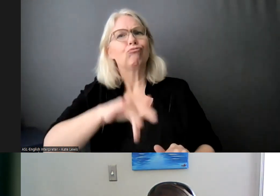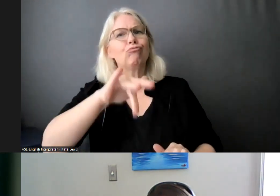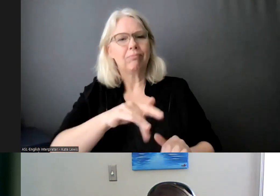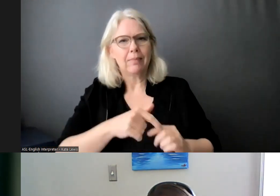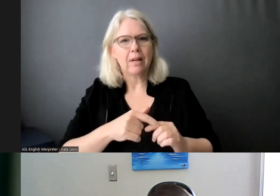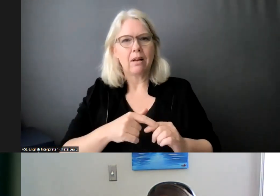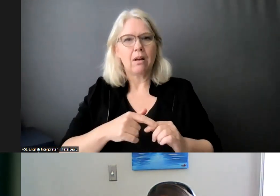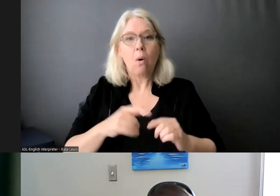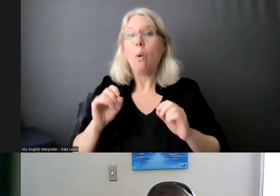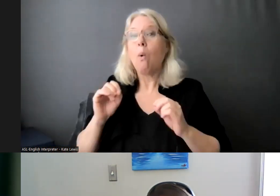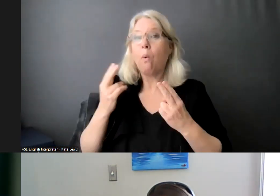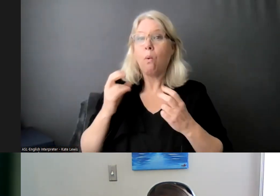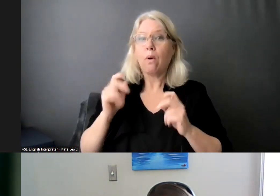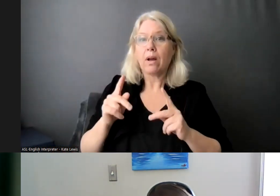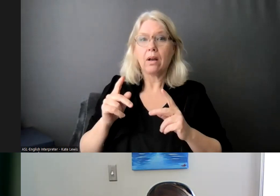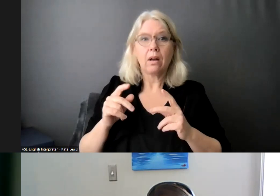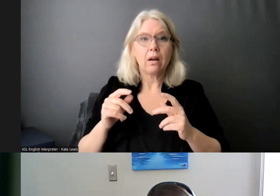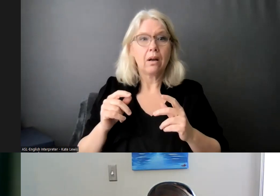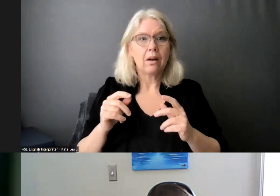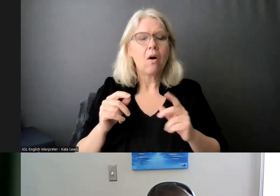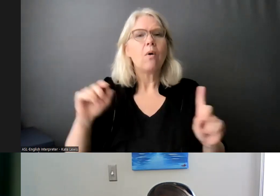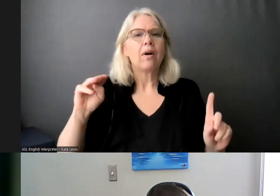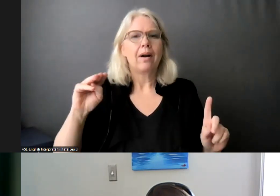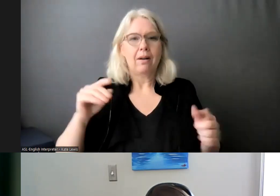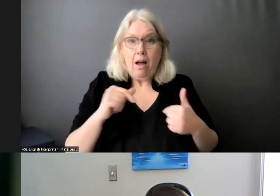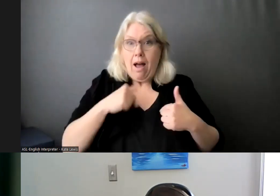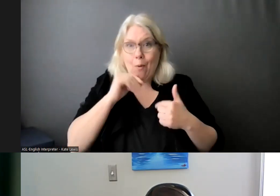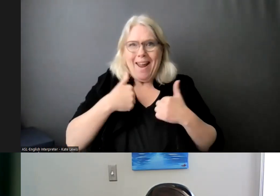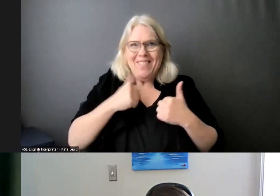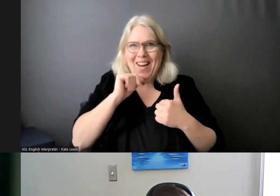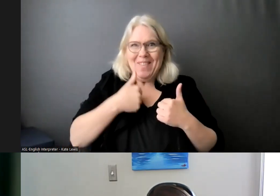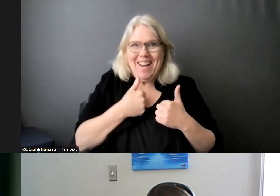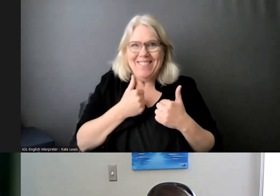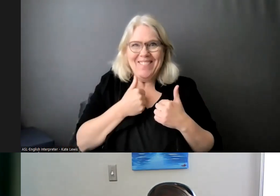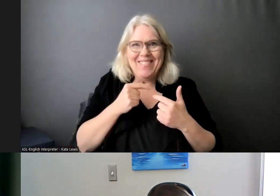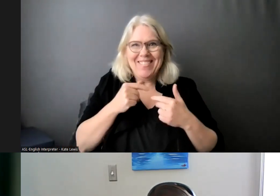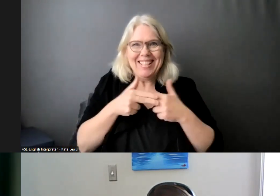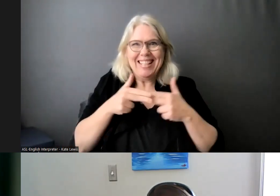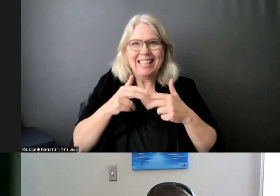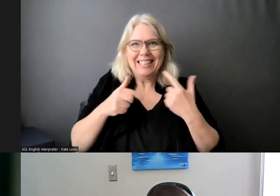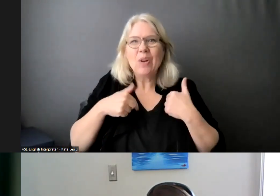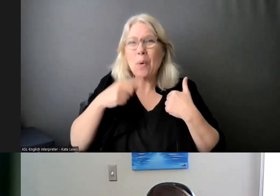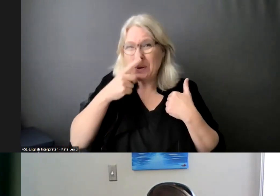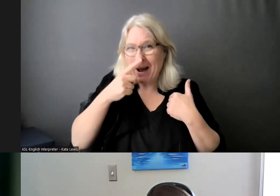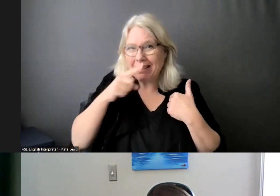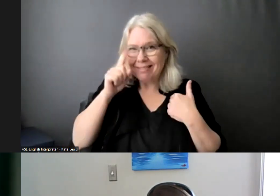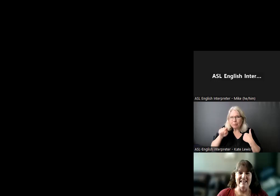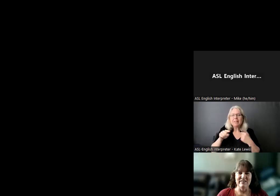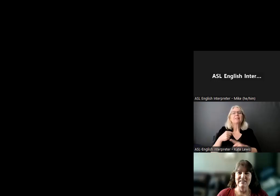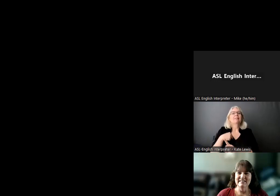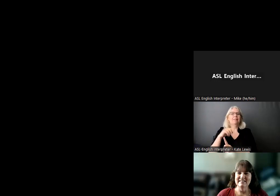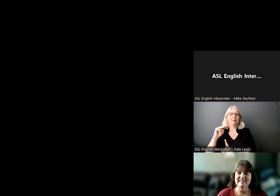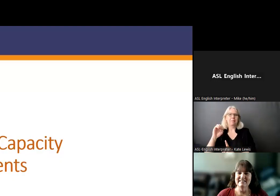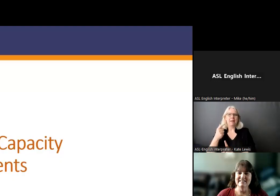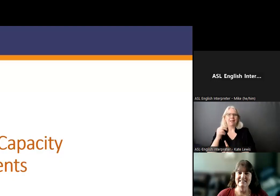Shauna, Okay. do you want me just to put it up and then you just yell at me? Yeah, I don't have. Okay. I don't have the deck open. Great. Thank you, Megan. Thank